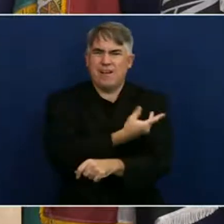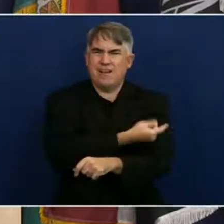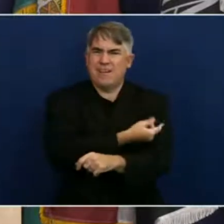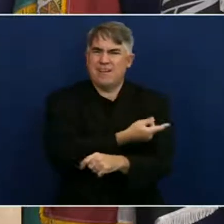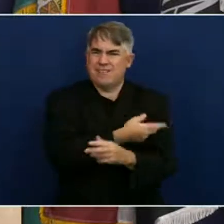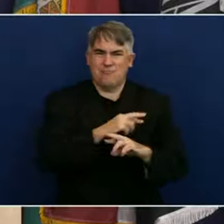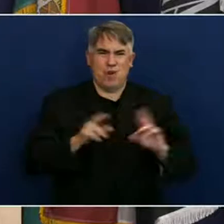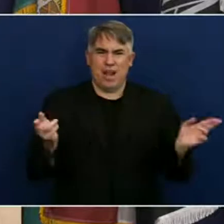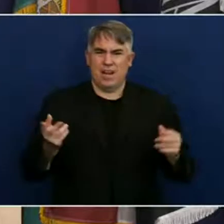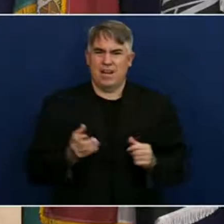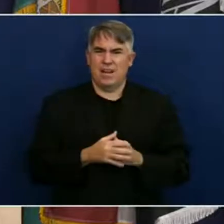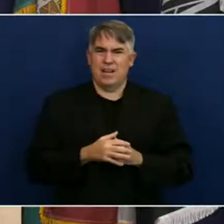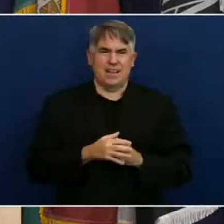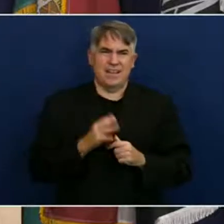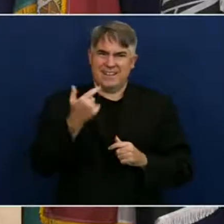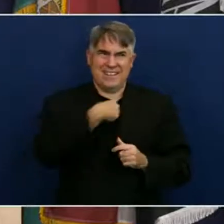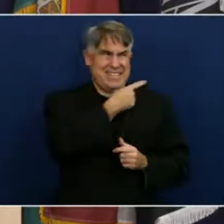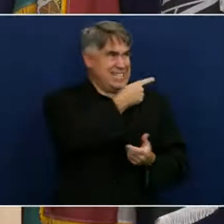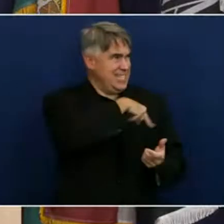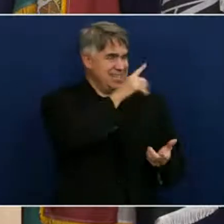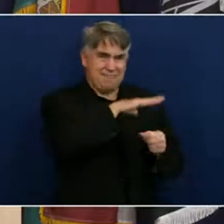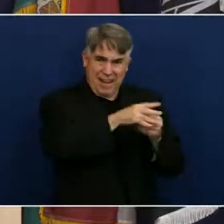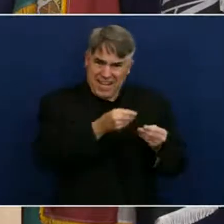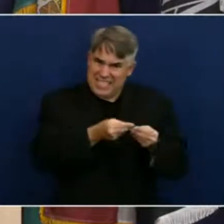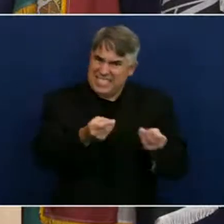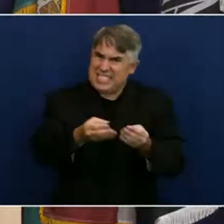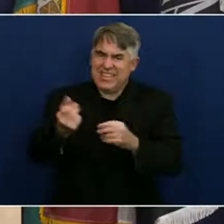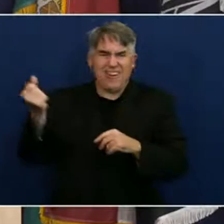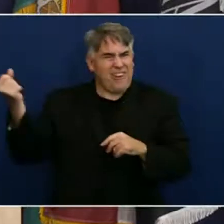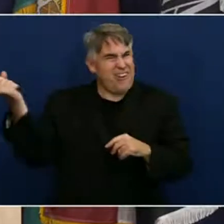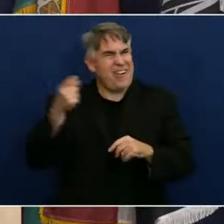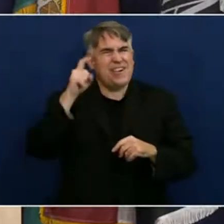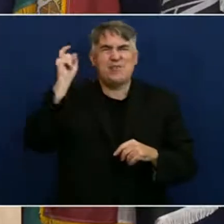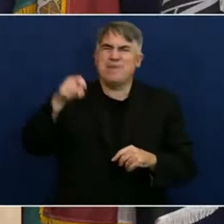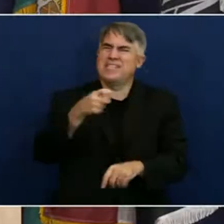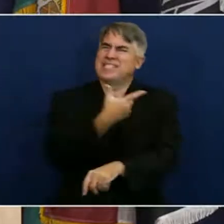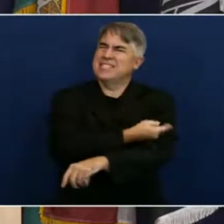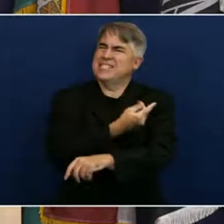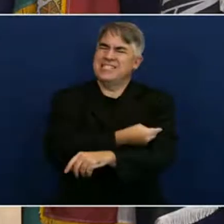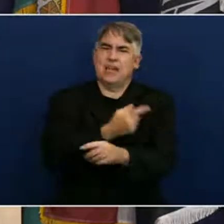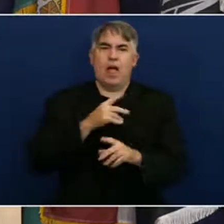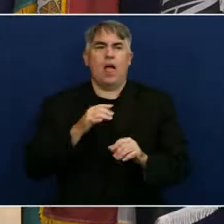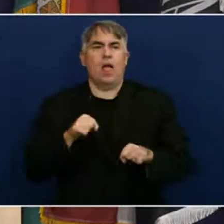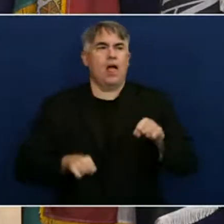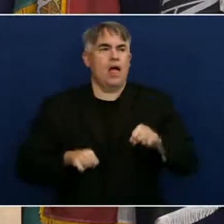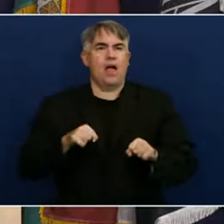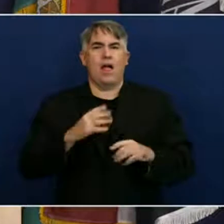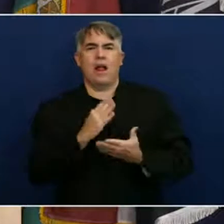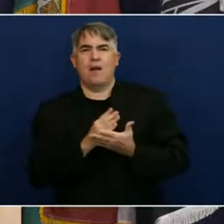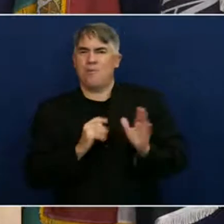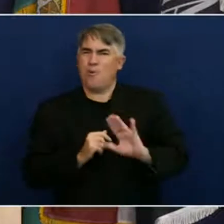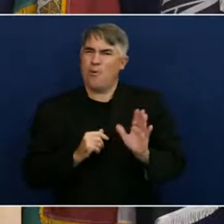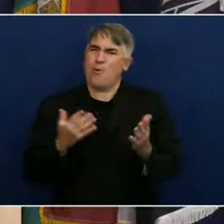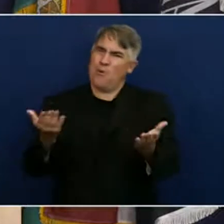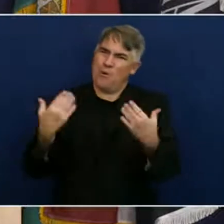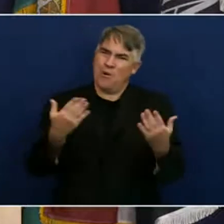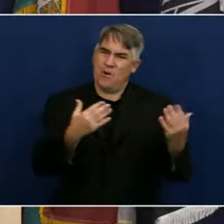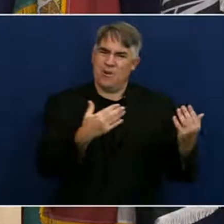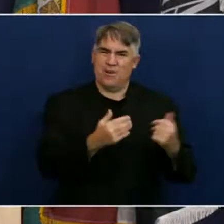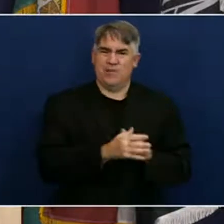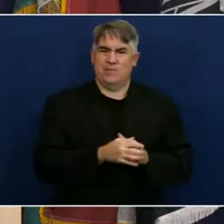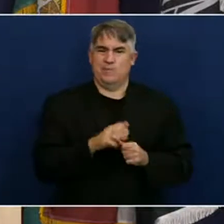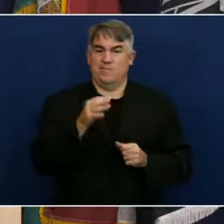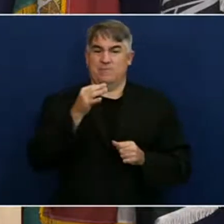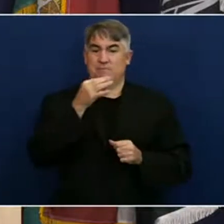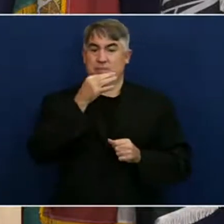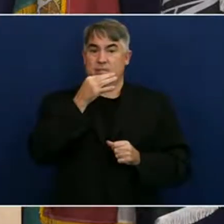are accelerating as we work our way into the end of May and heading into the month of June. Our mobile sites have